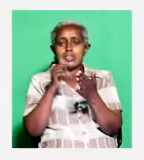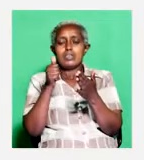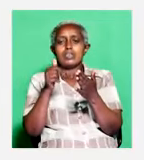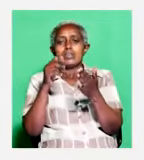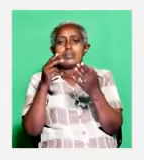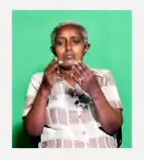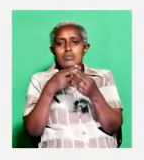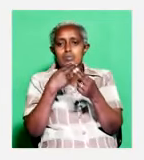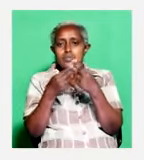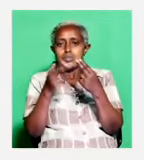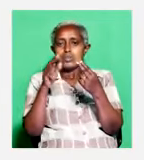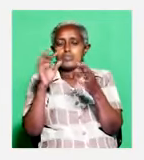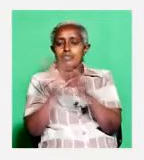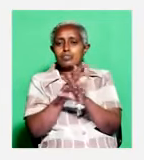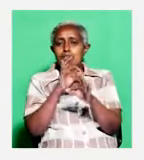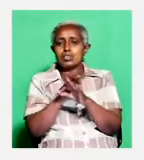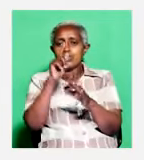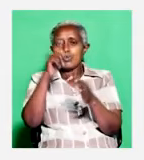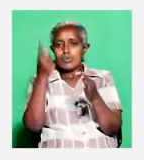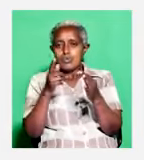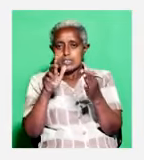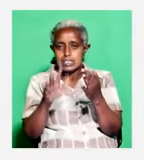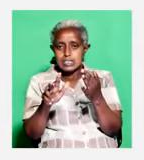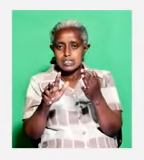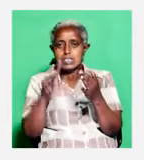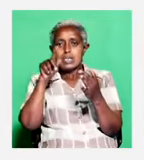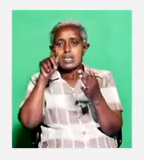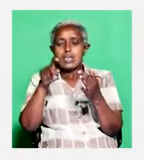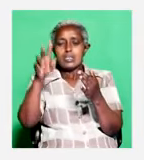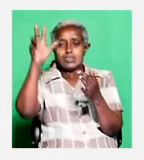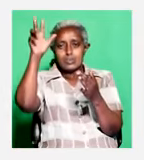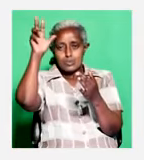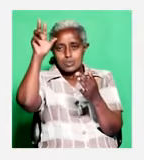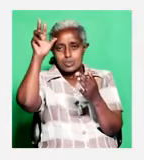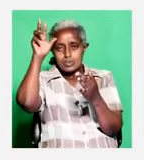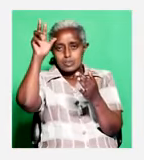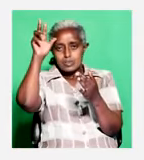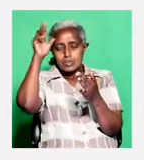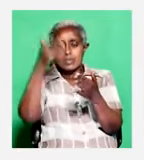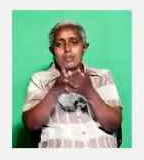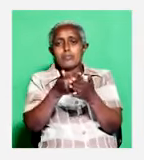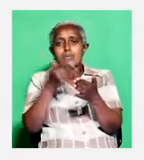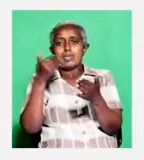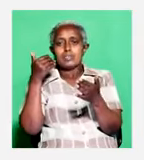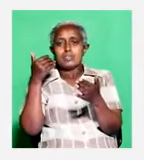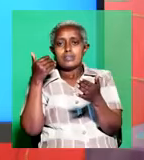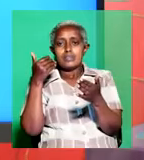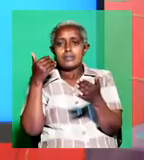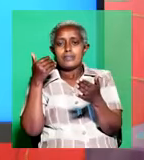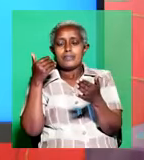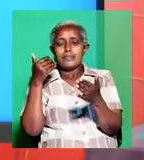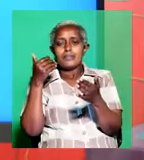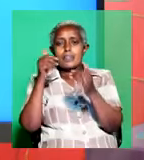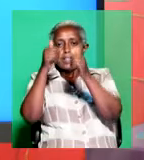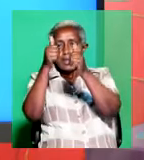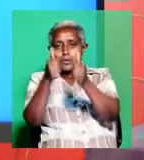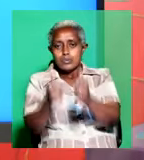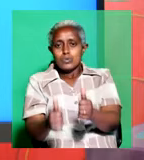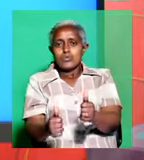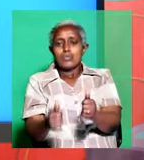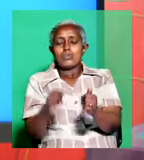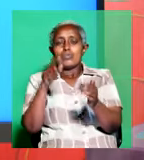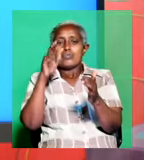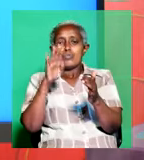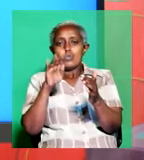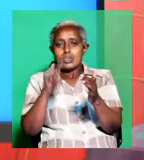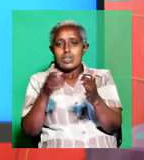piecewise function. It is 1 over 3 x cubed minus absolute value of